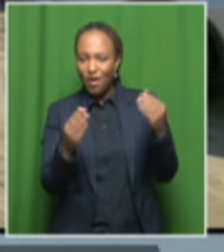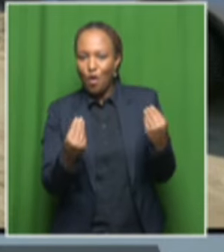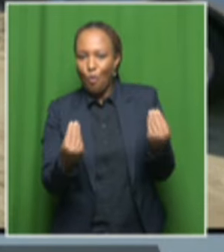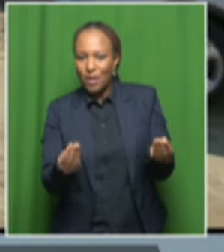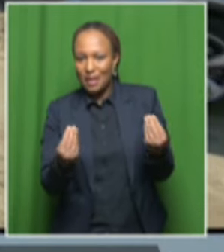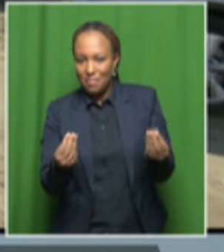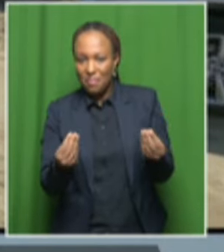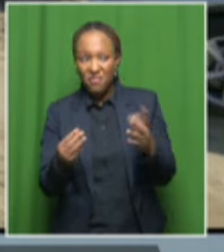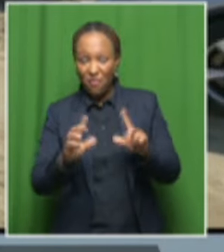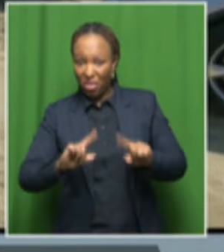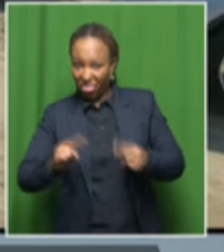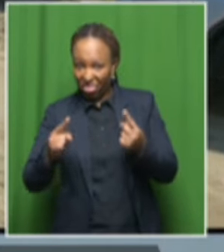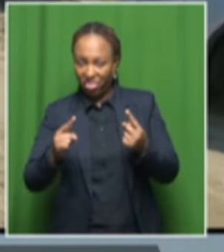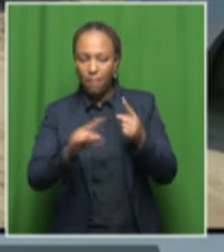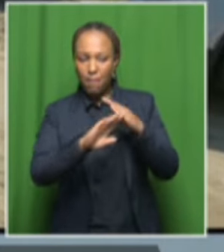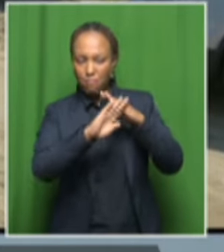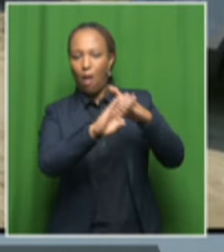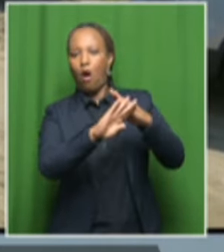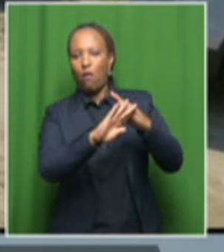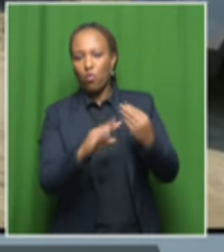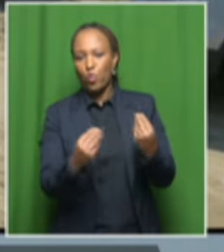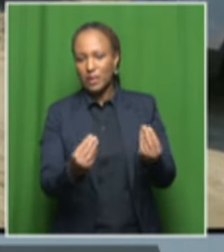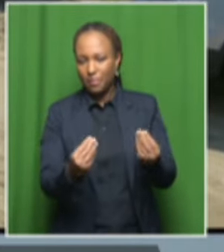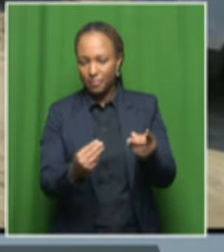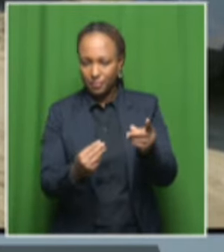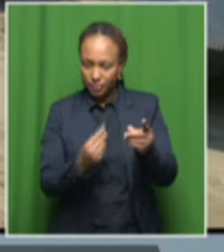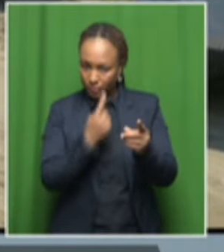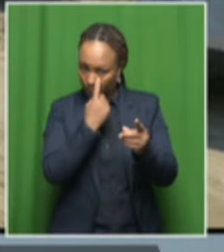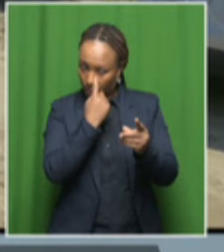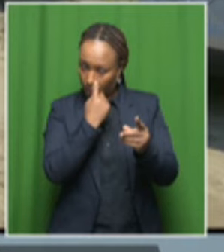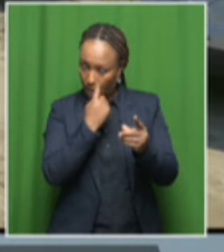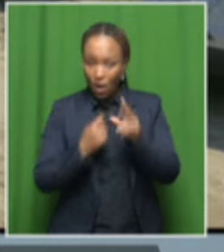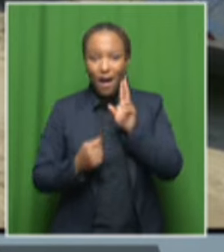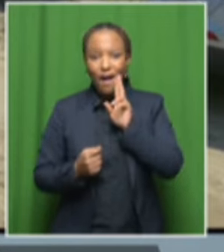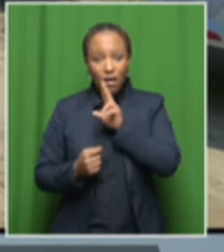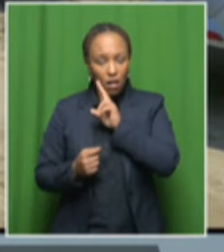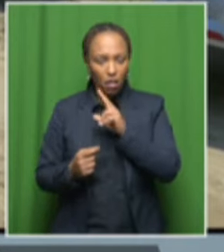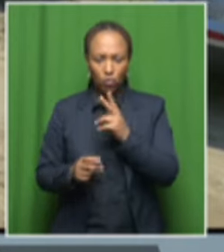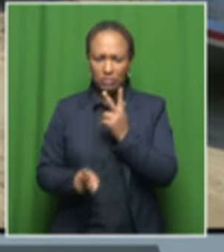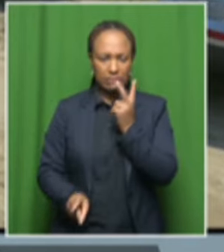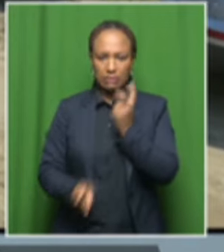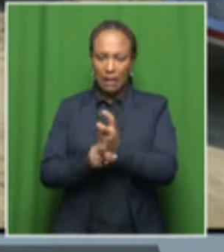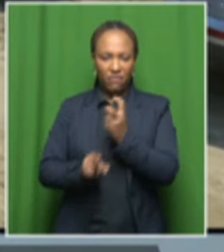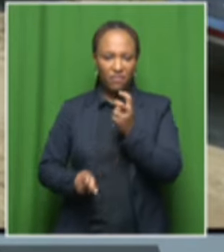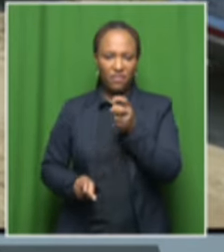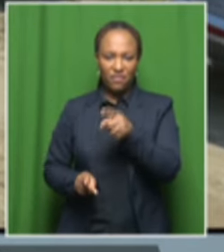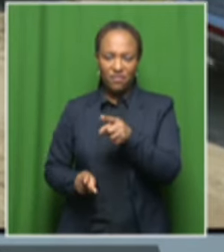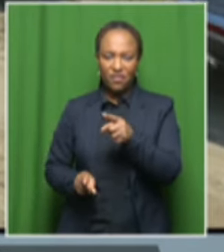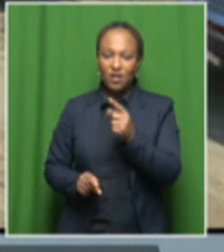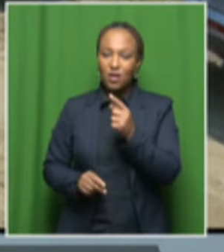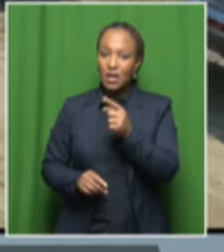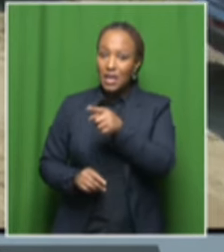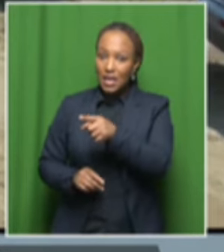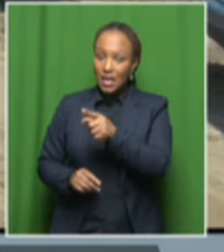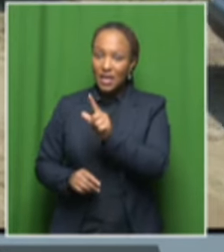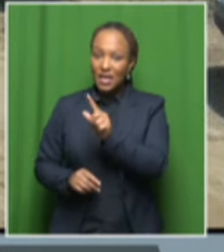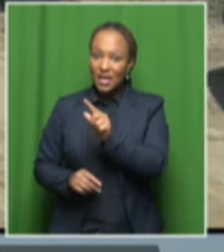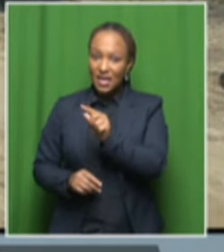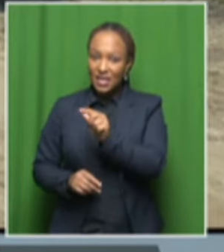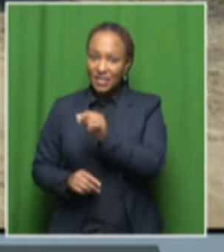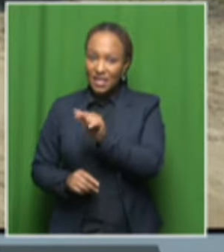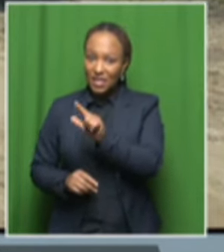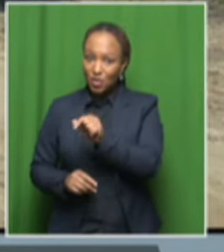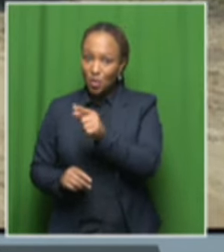had disagreements. The tough uncle Tito that you used to see in Parliament was the